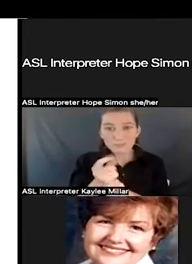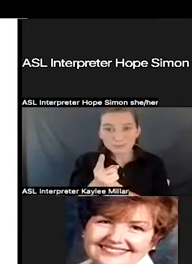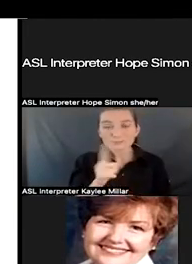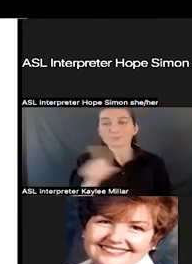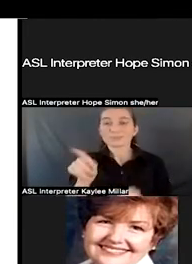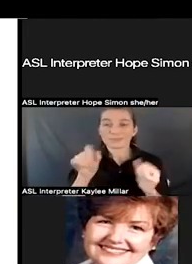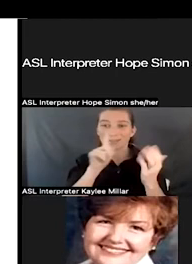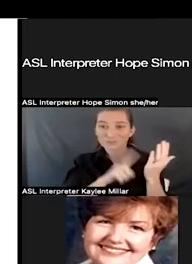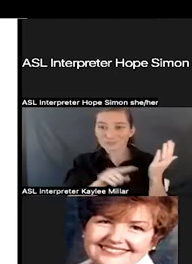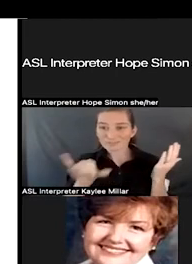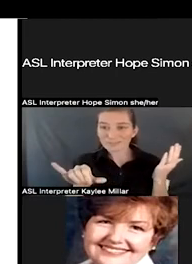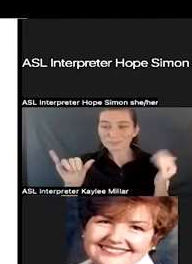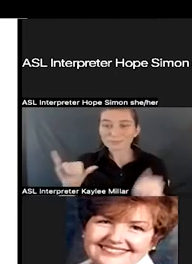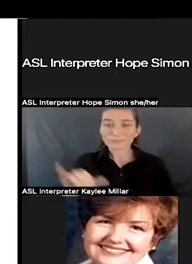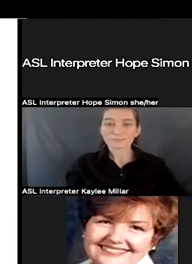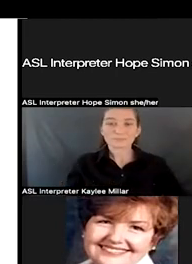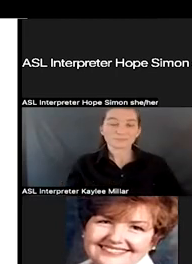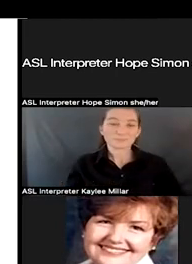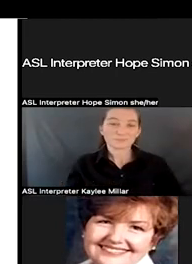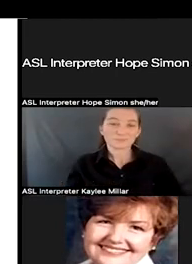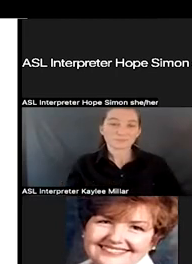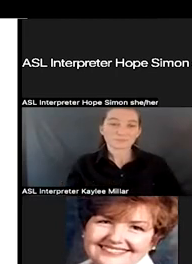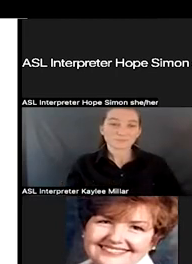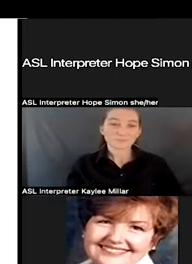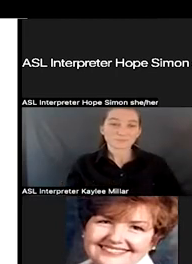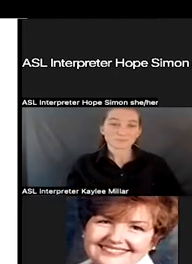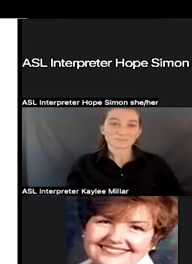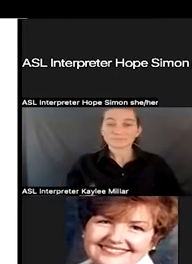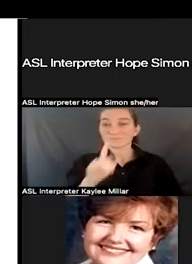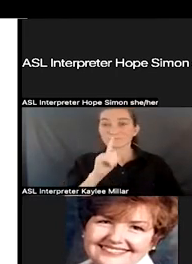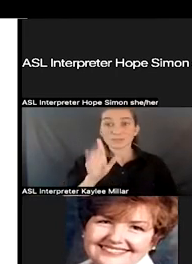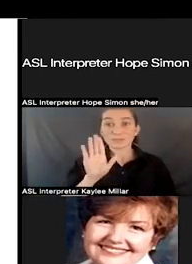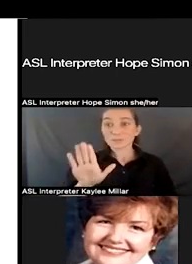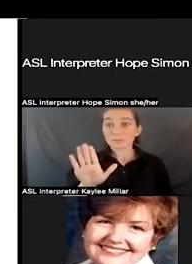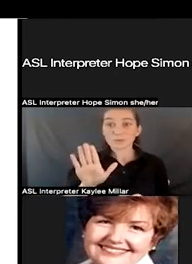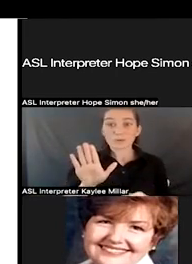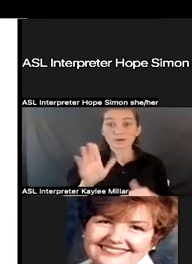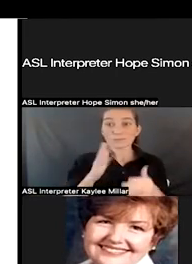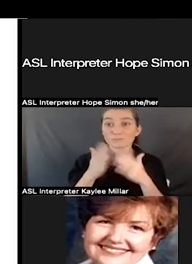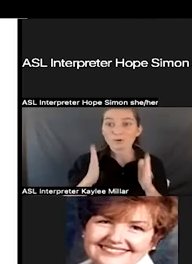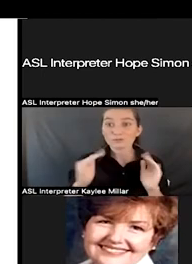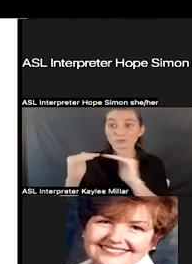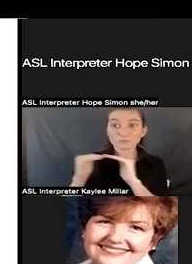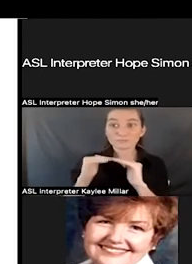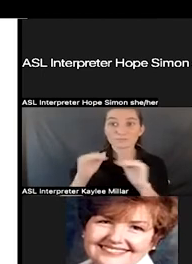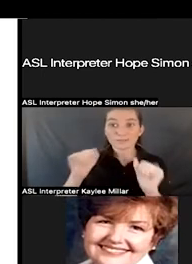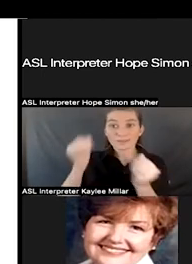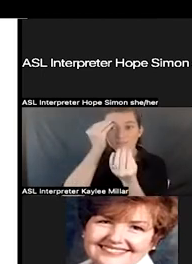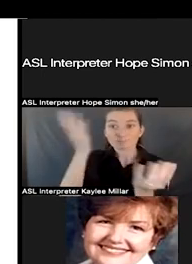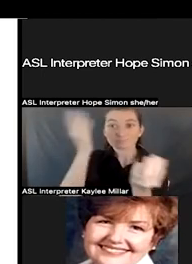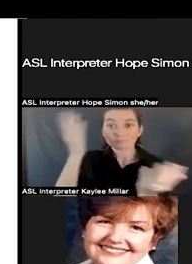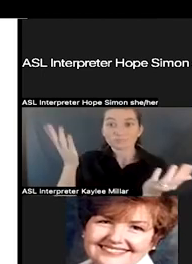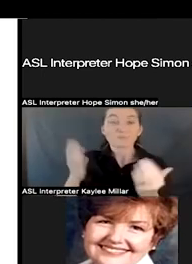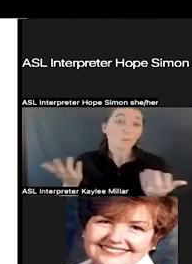well so that you can either get the word out to your partners or to maybe even put together